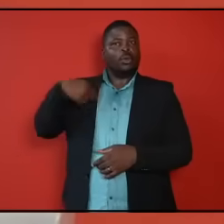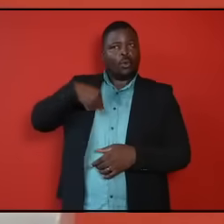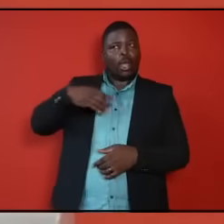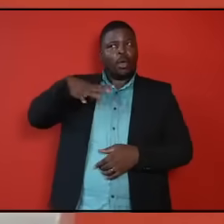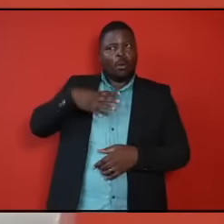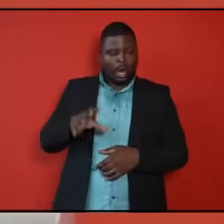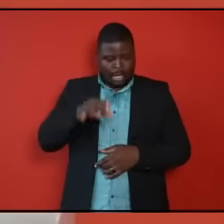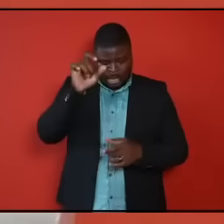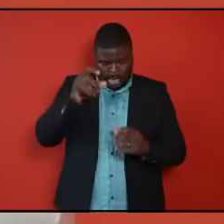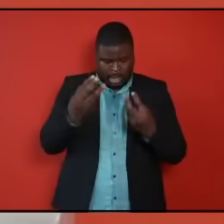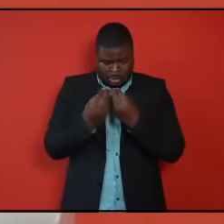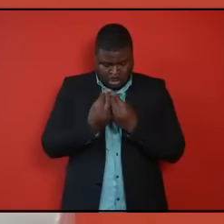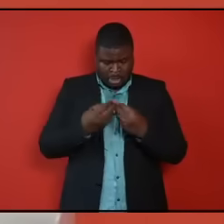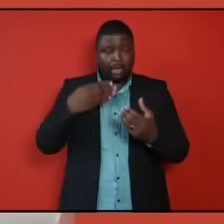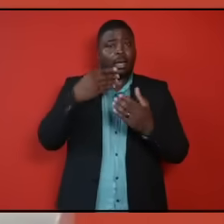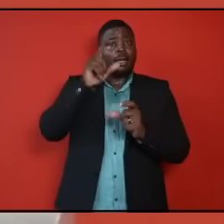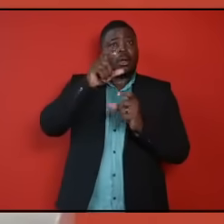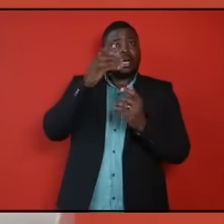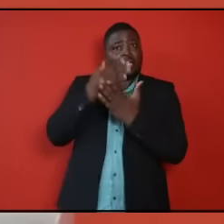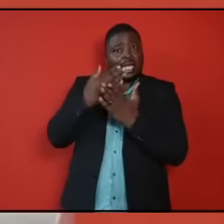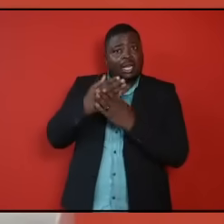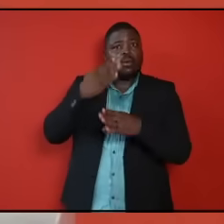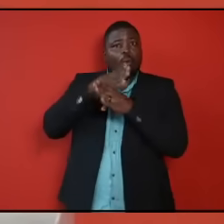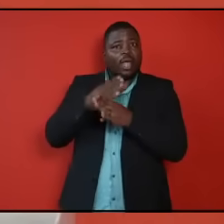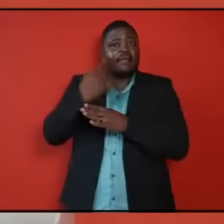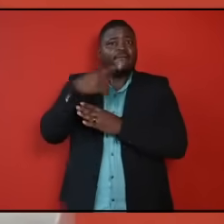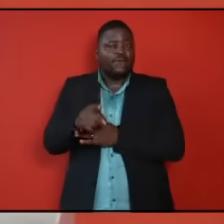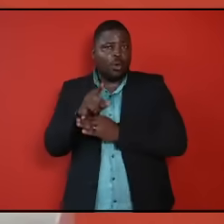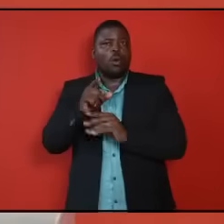people. If it's no longer working for the people,